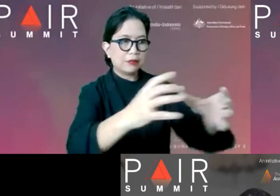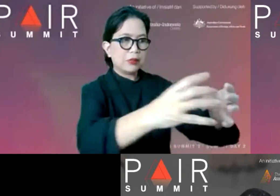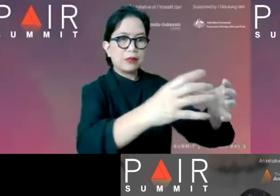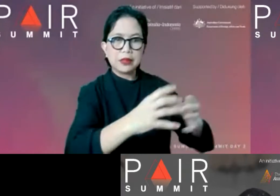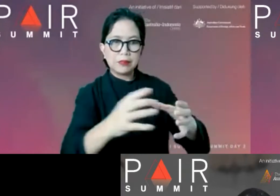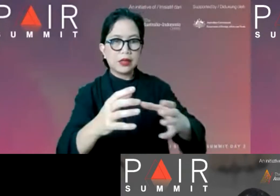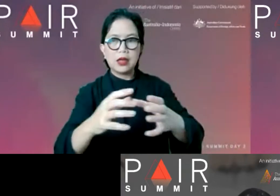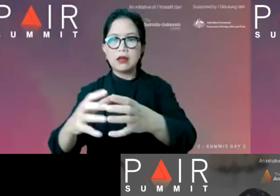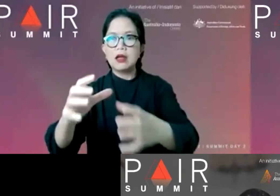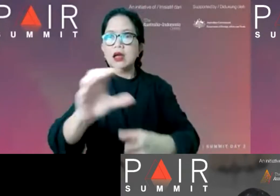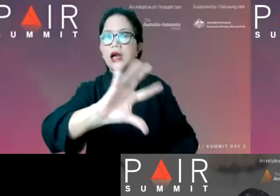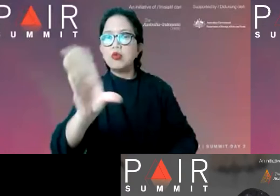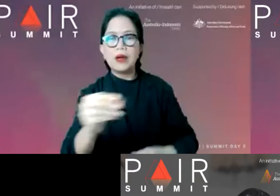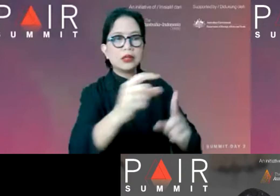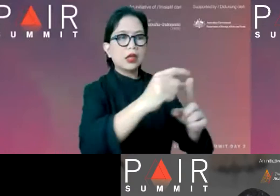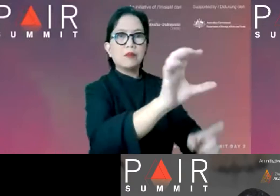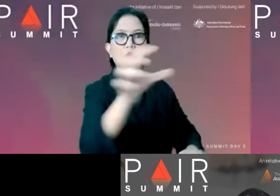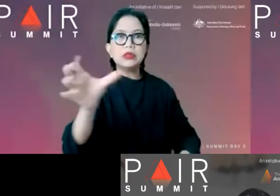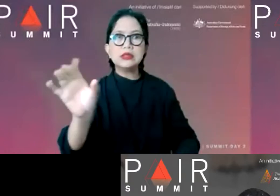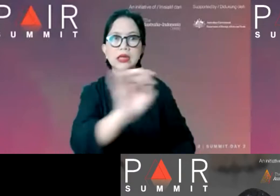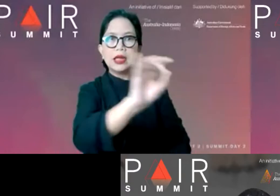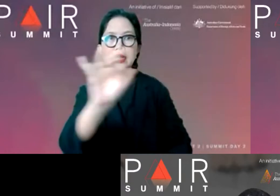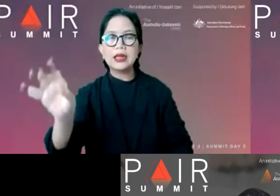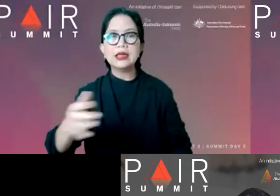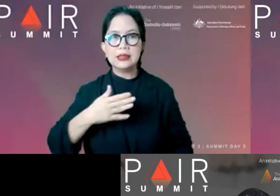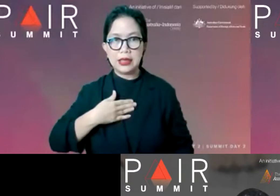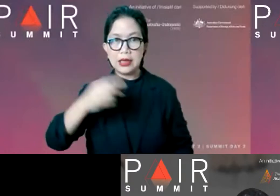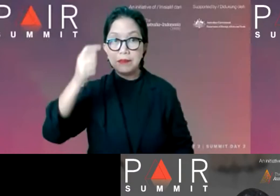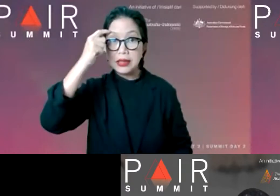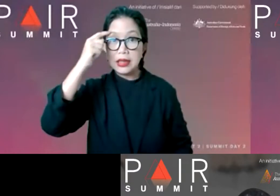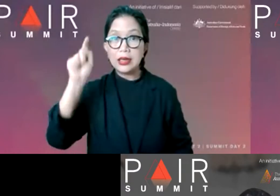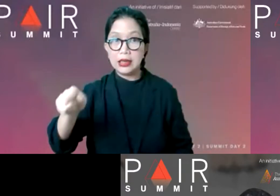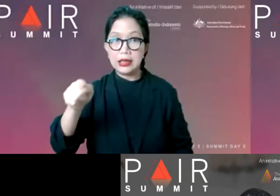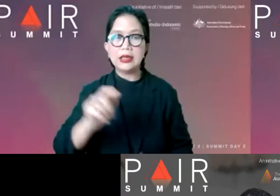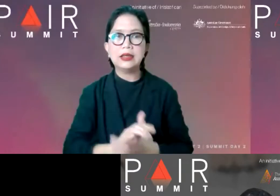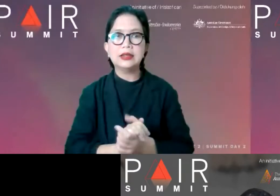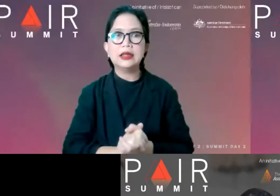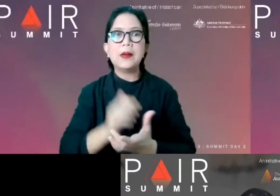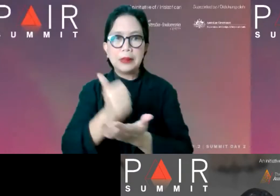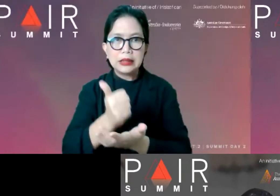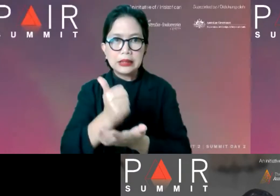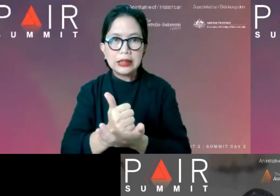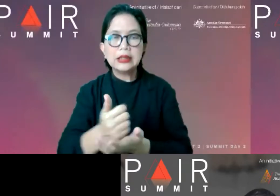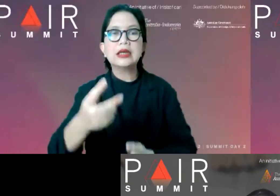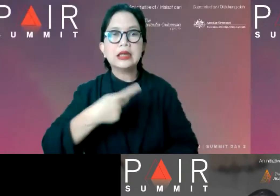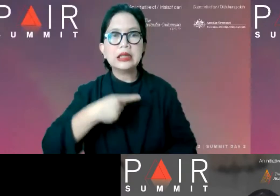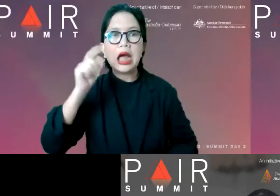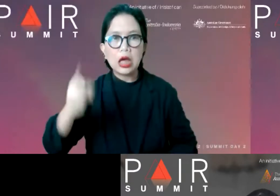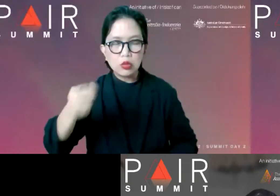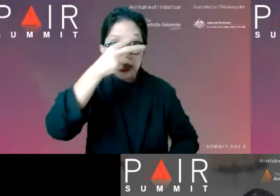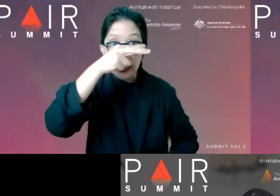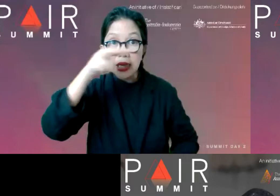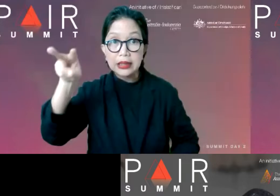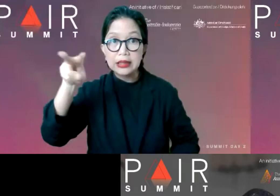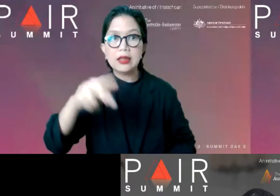I feel that's one aspect that you need to see where some districts have been very